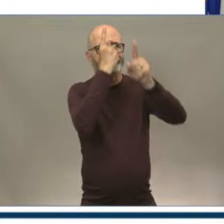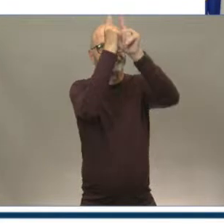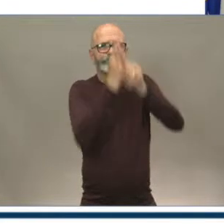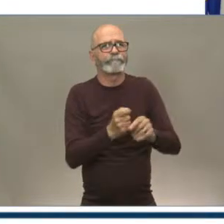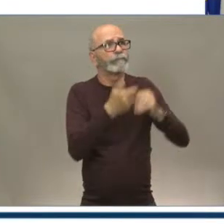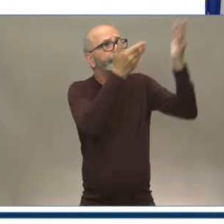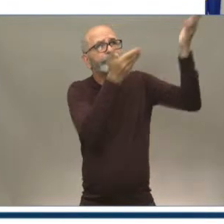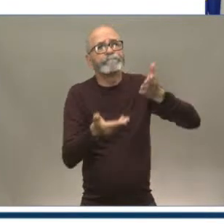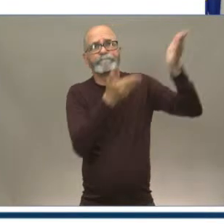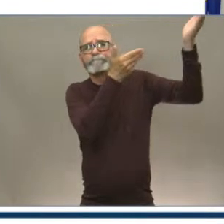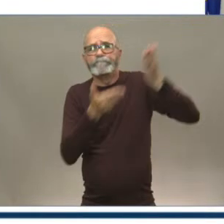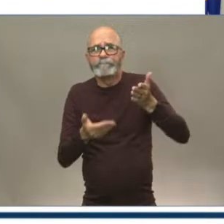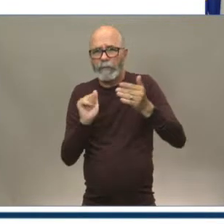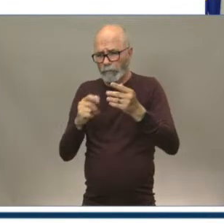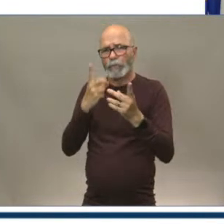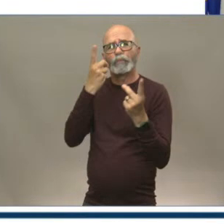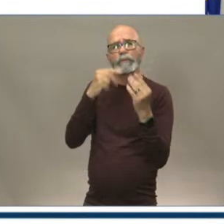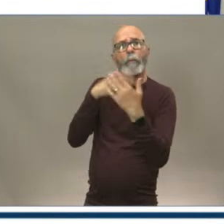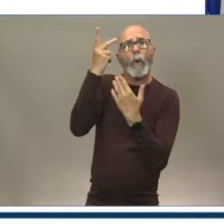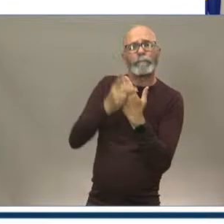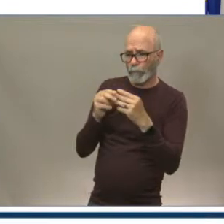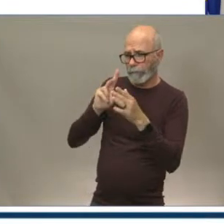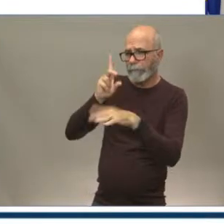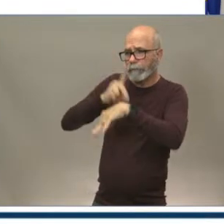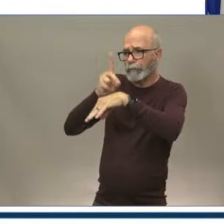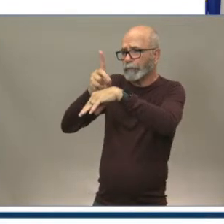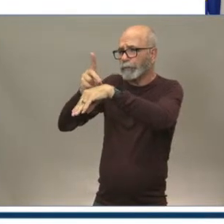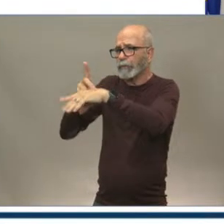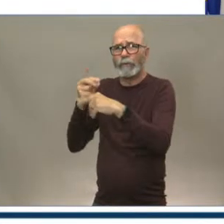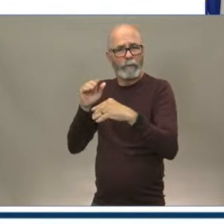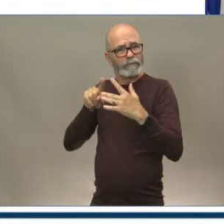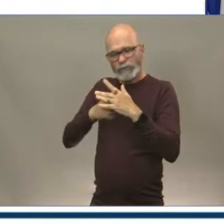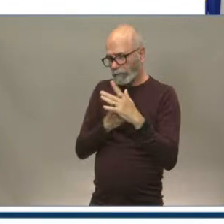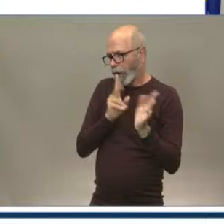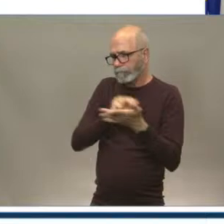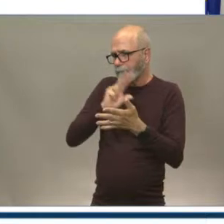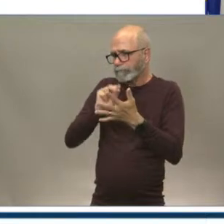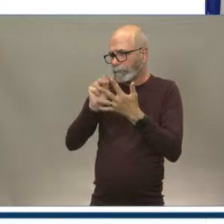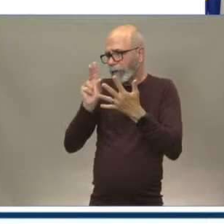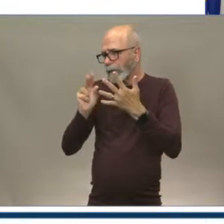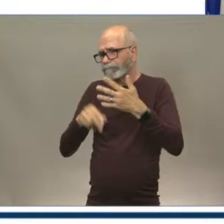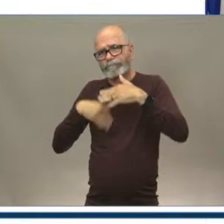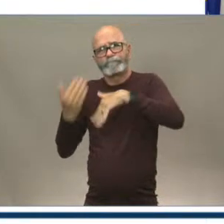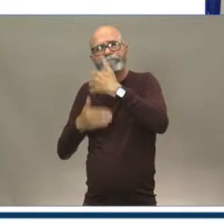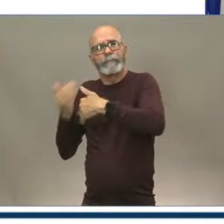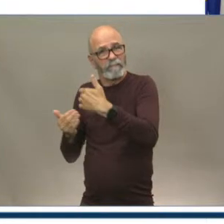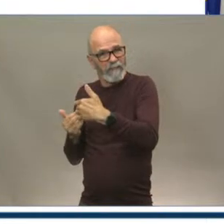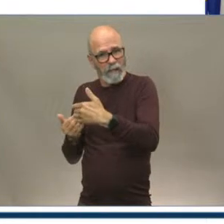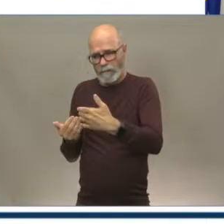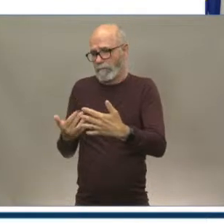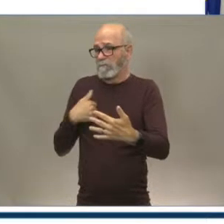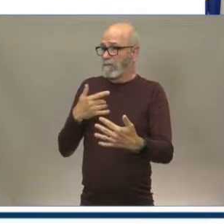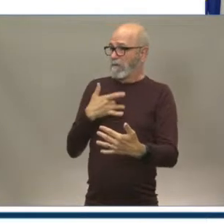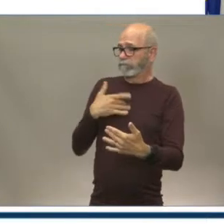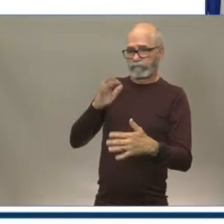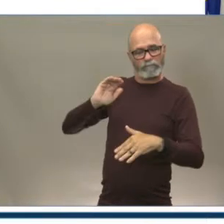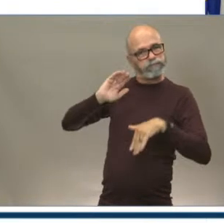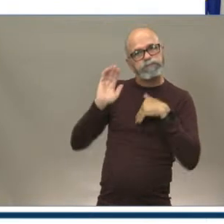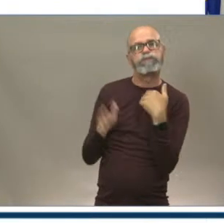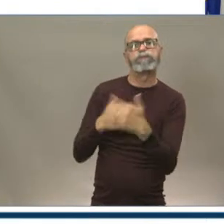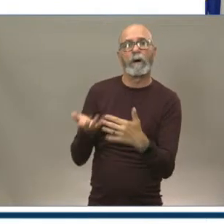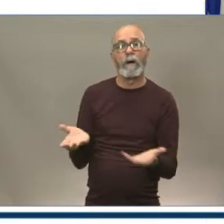We got good, and now we are getting fast. We are now outpacing others as the fastest vaccinating province in the